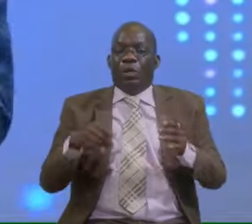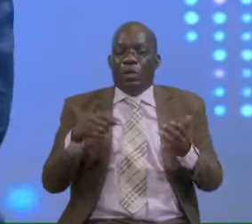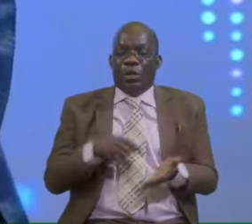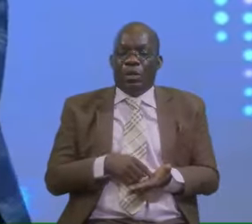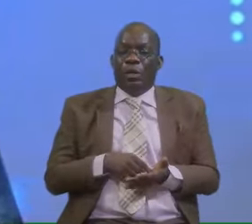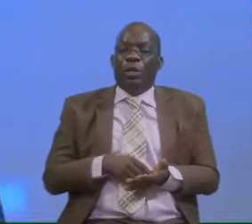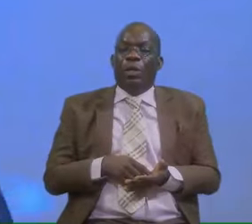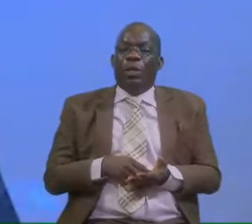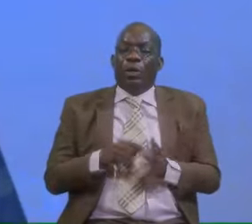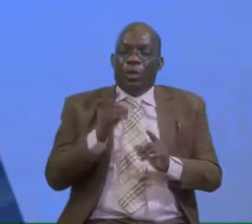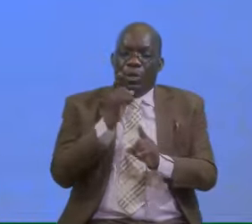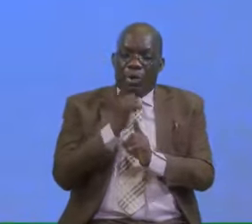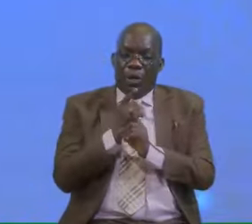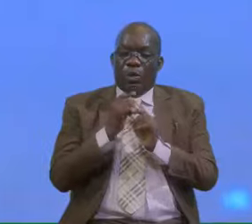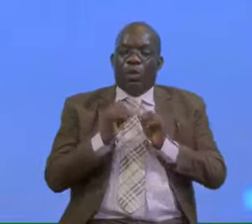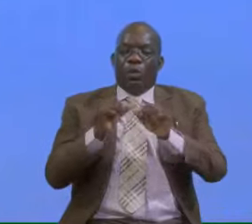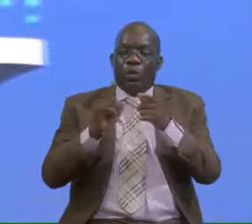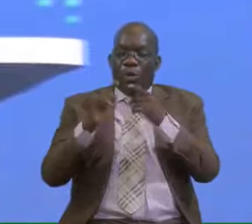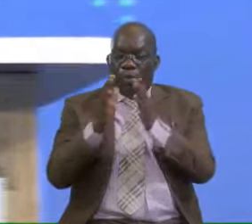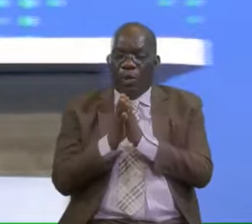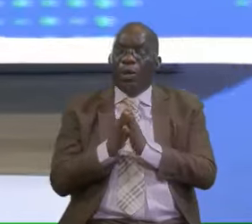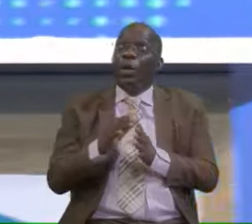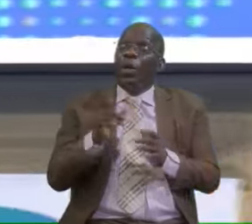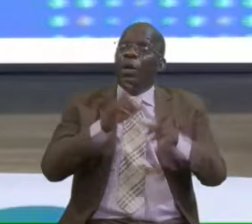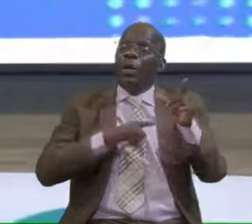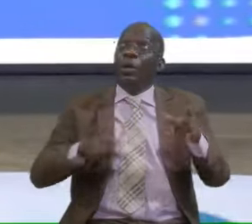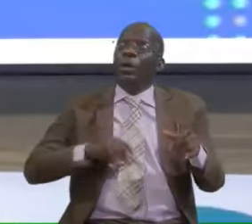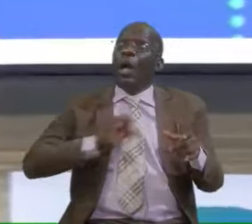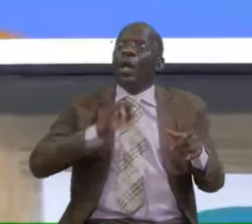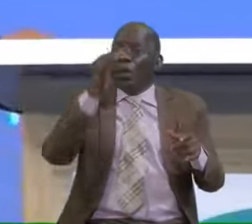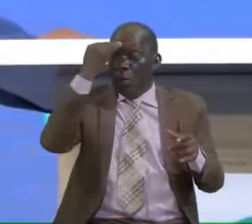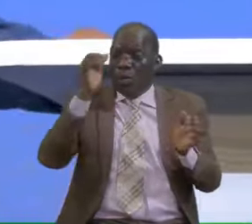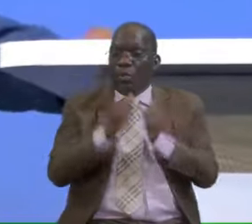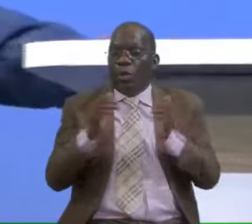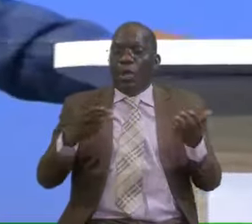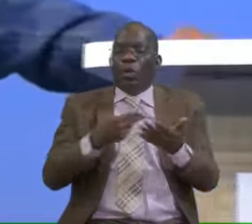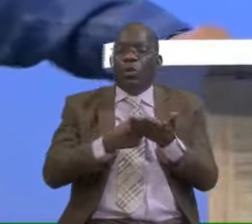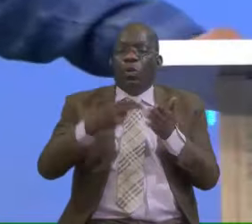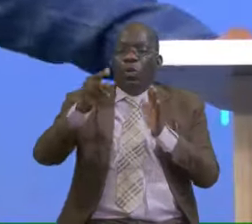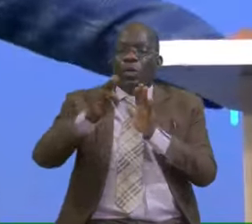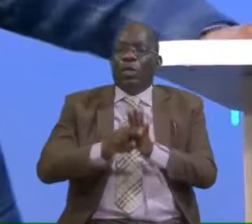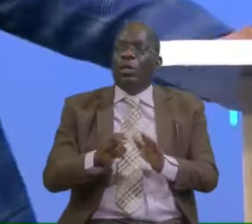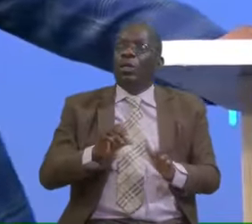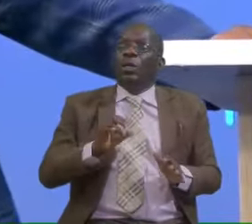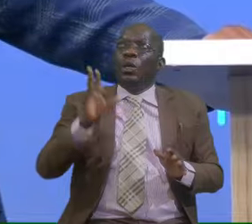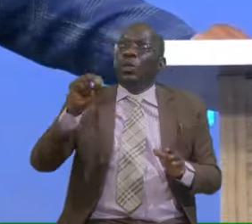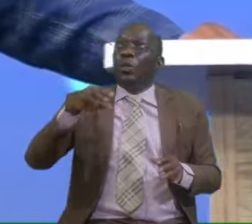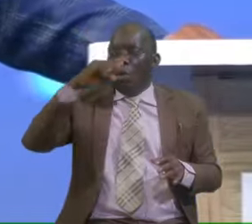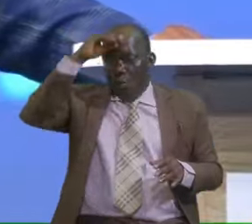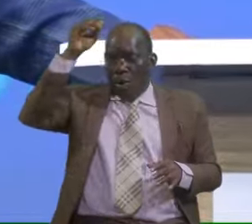Lord, oh Lord, I know without holiness no man shall see the Lord. And you have made intercession for